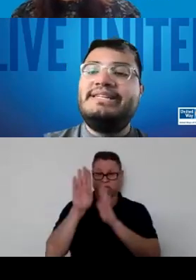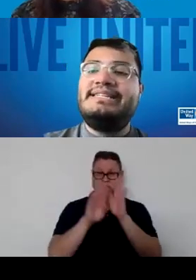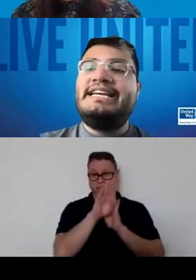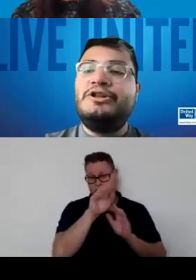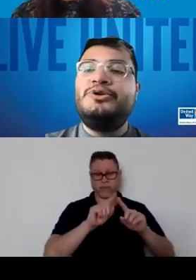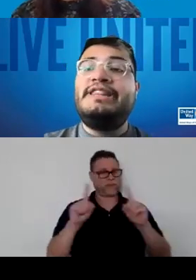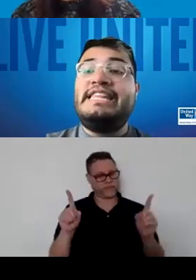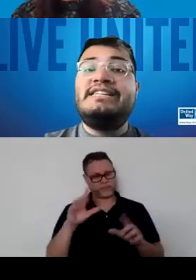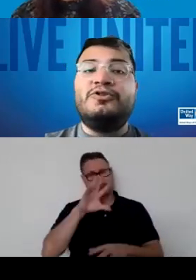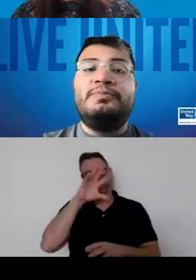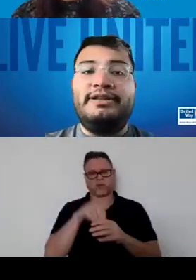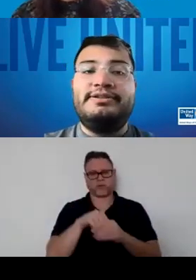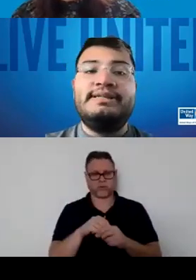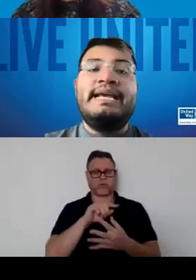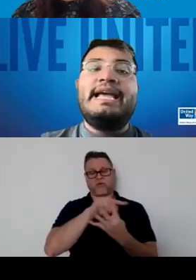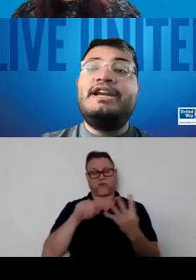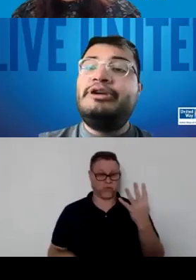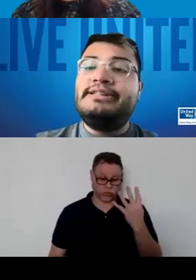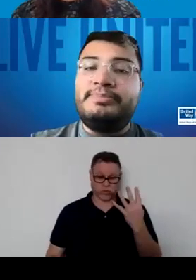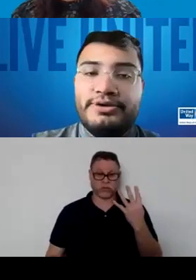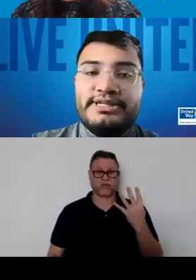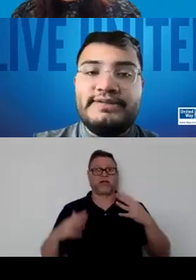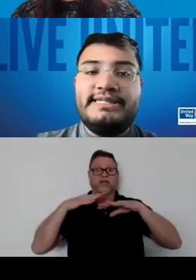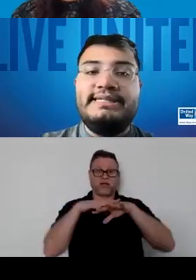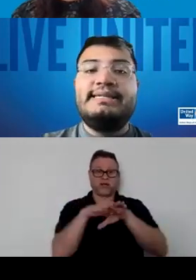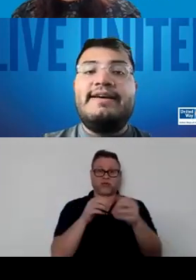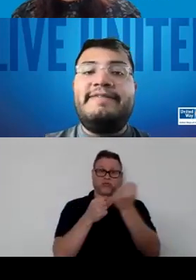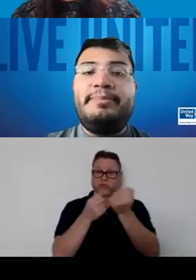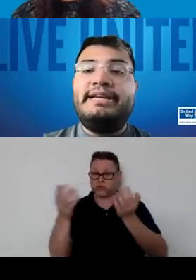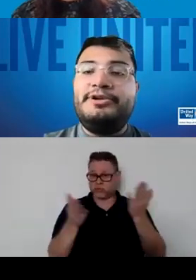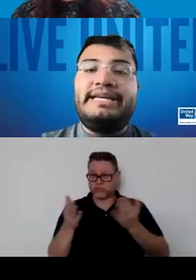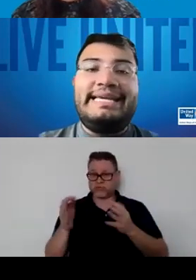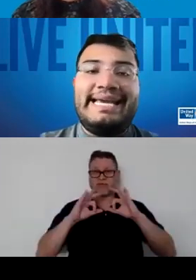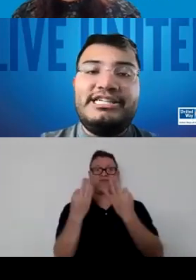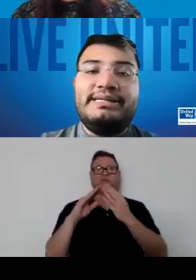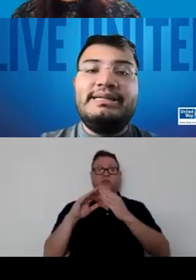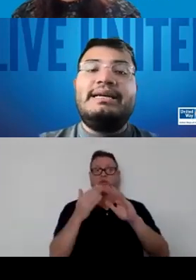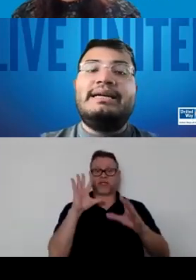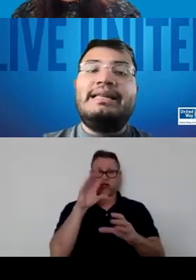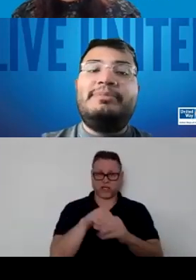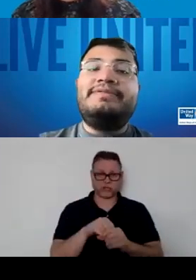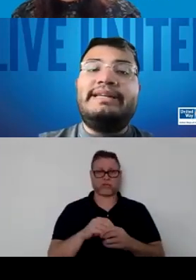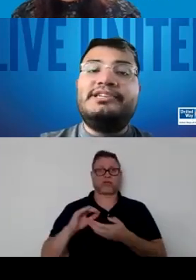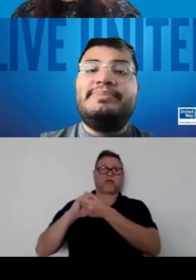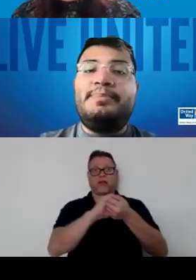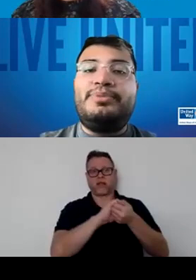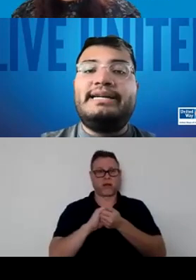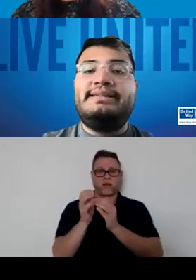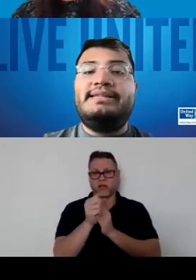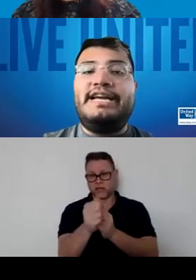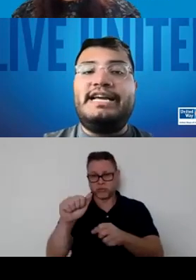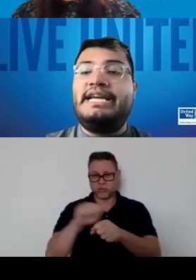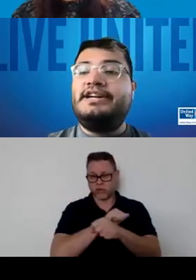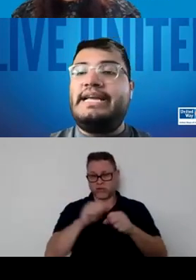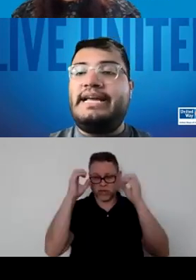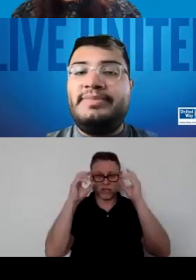they must include these 4 pillars: integrated support services, family community engagement, collaborative leadership and practices